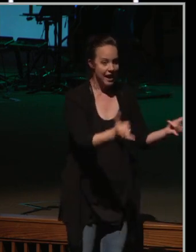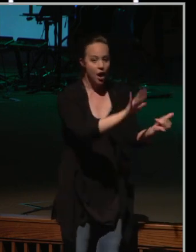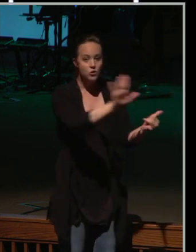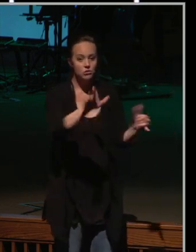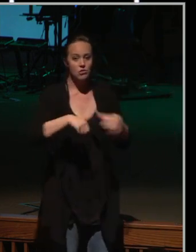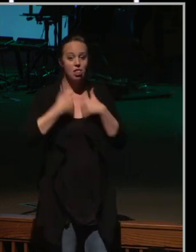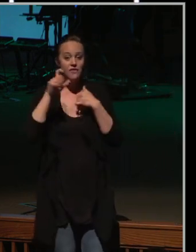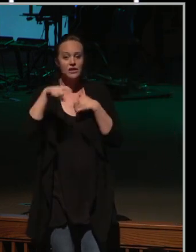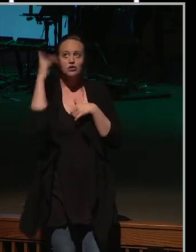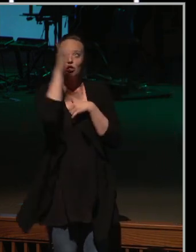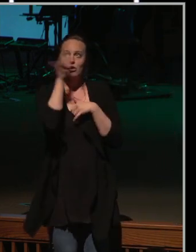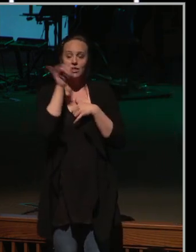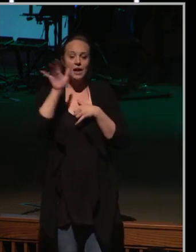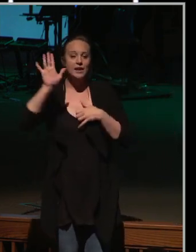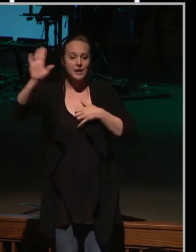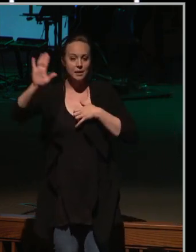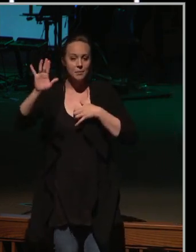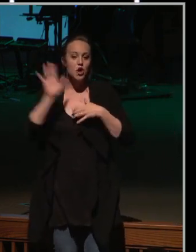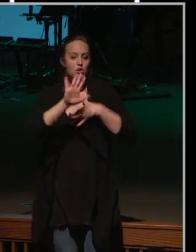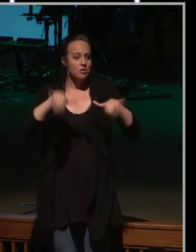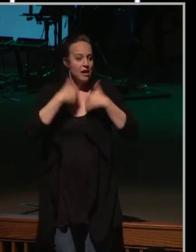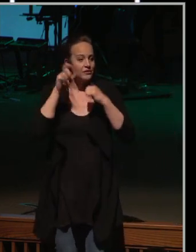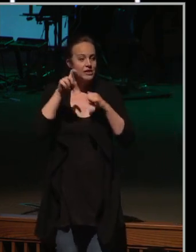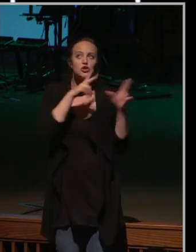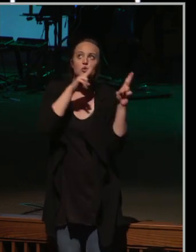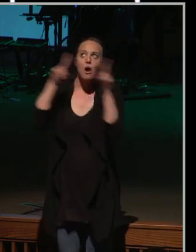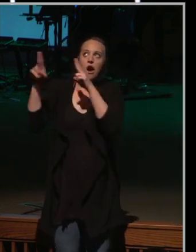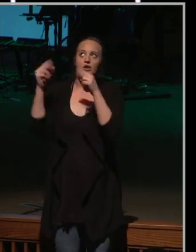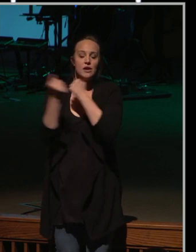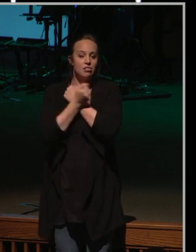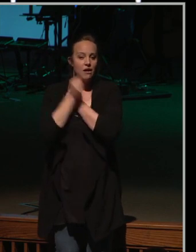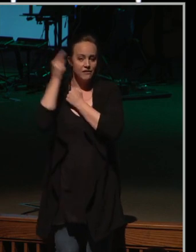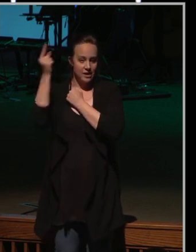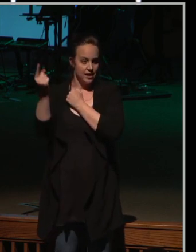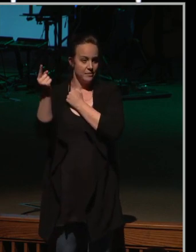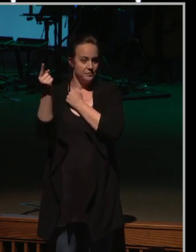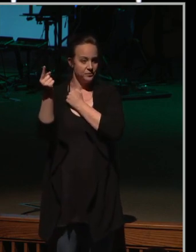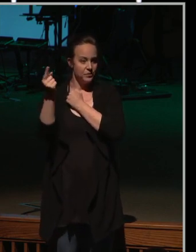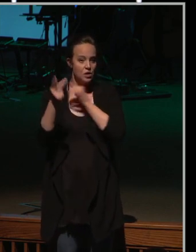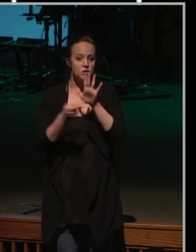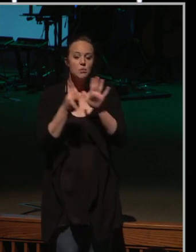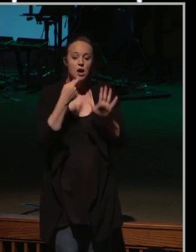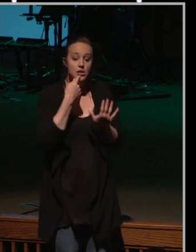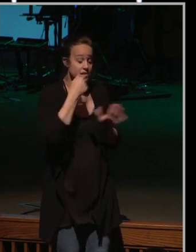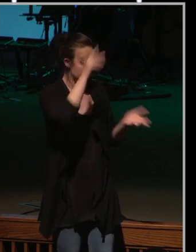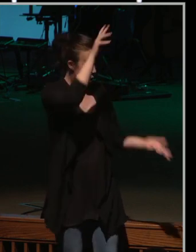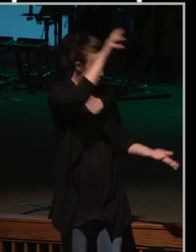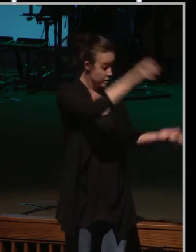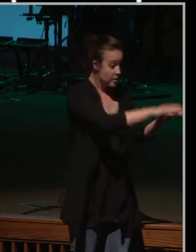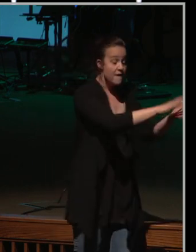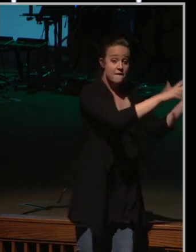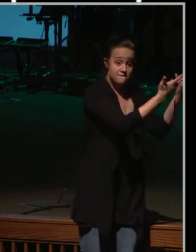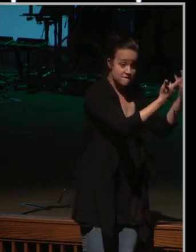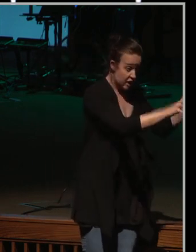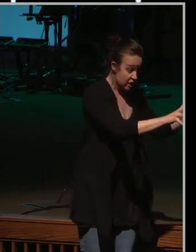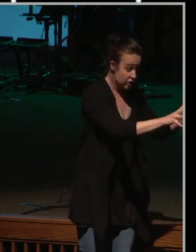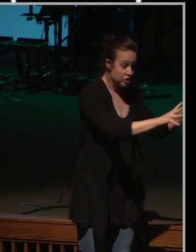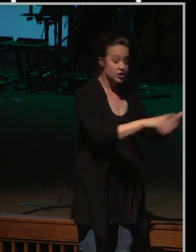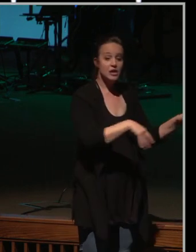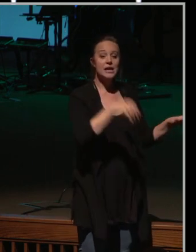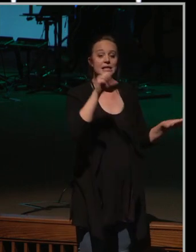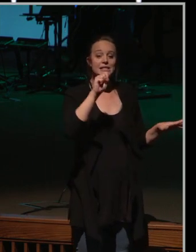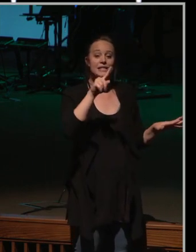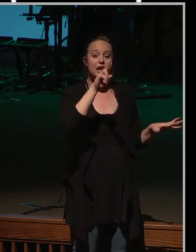few verses, Paul actually has two different lists. And he starts by saying, put to death, therefore, what is earthly in you: sexual immorality,